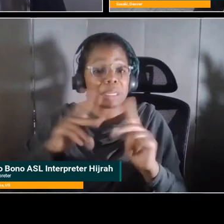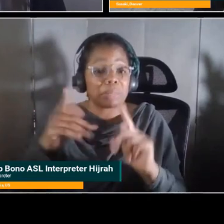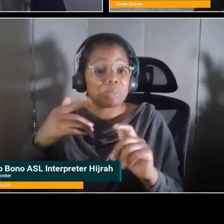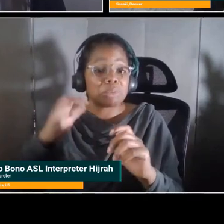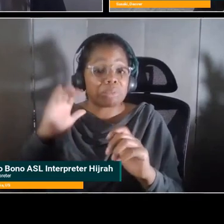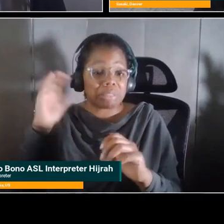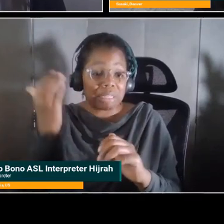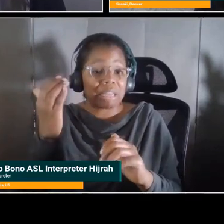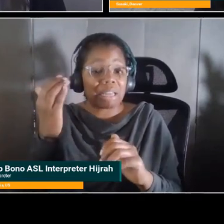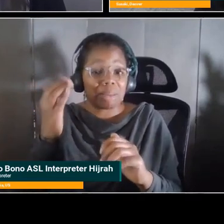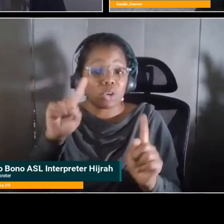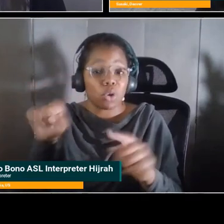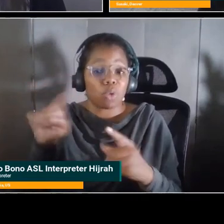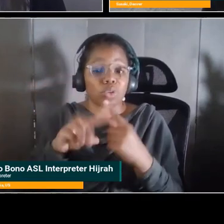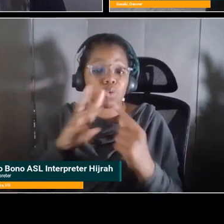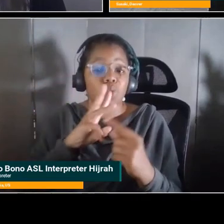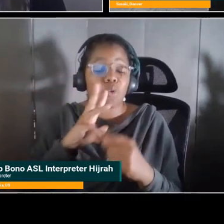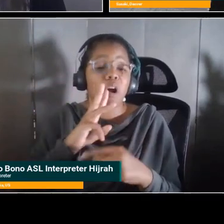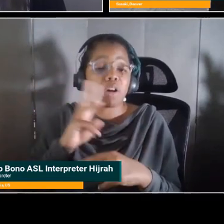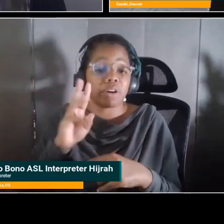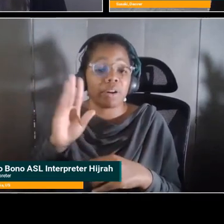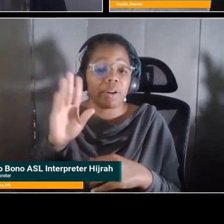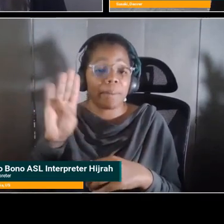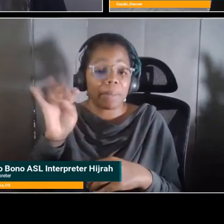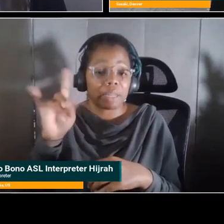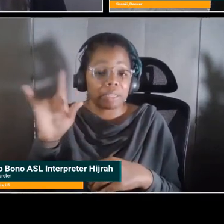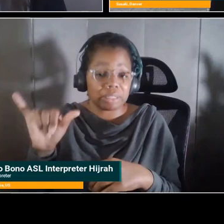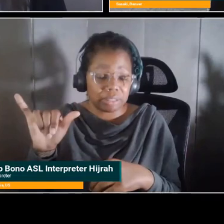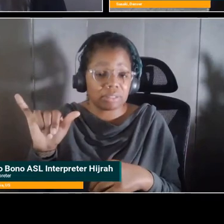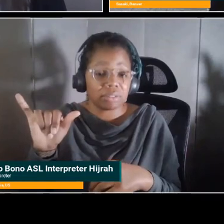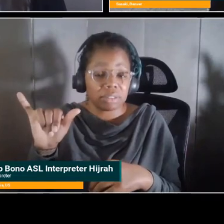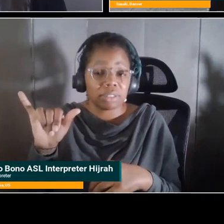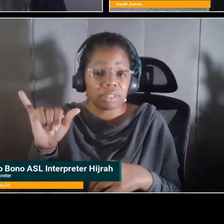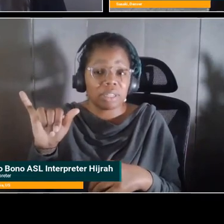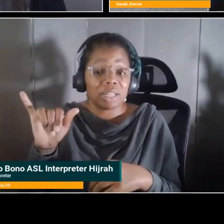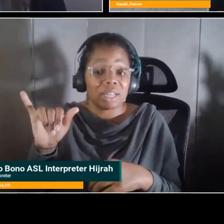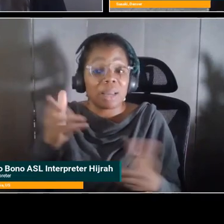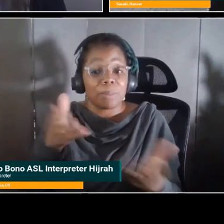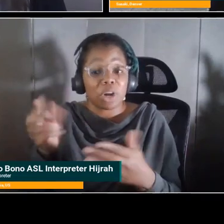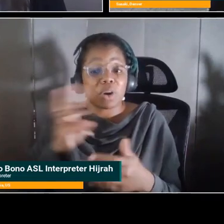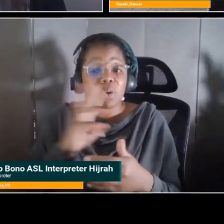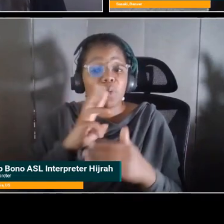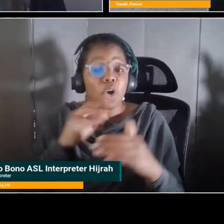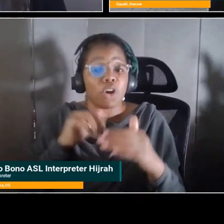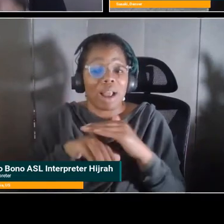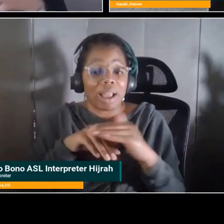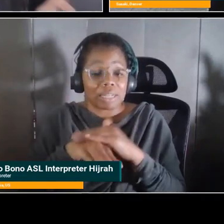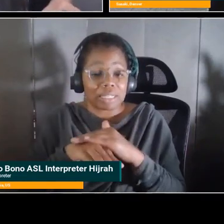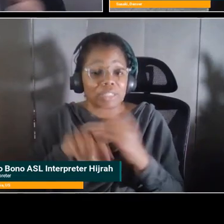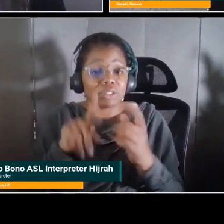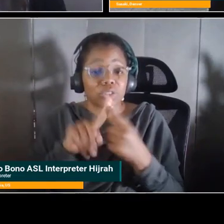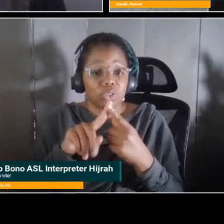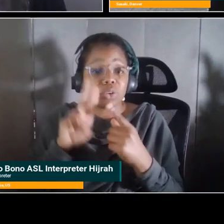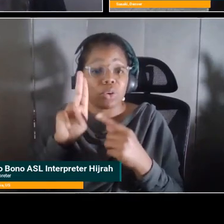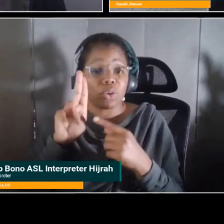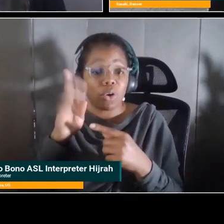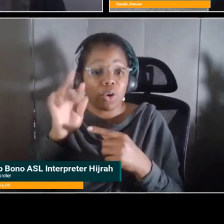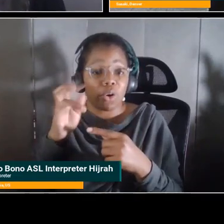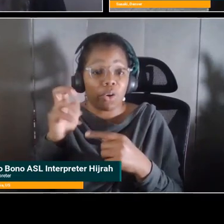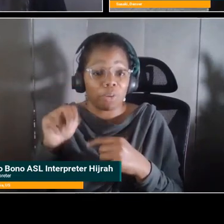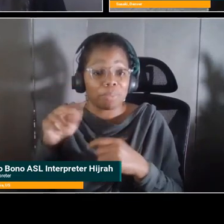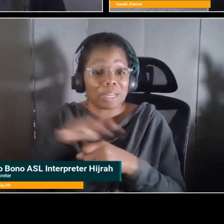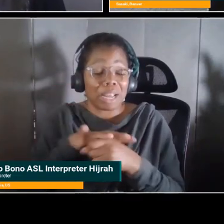bodies more often. And so, you know, bringing water access to urban areas